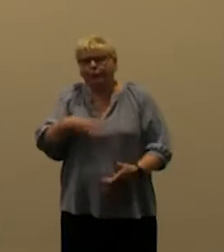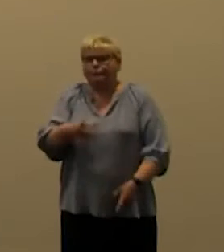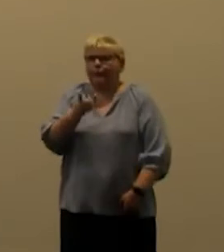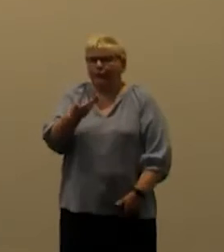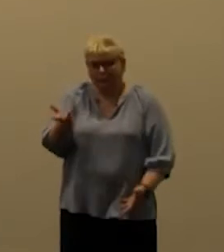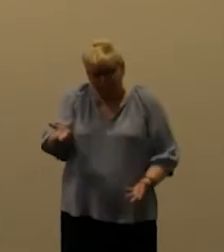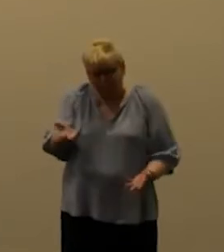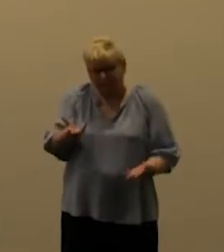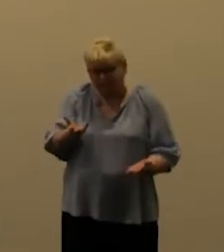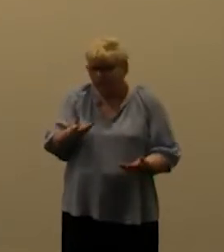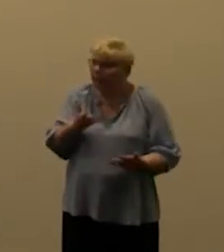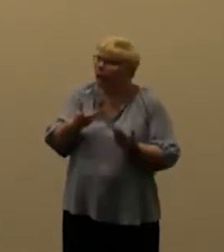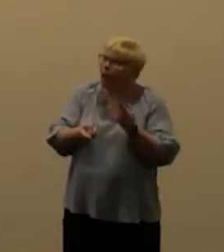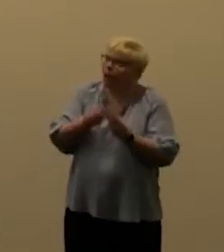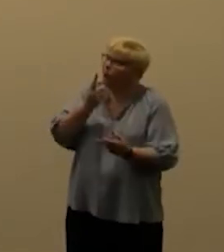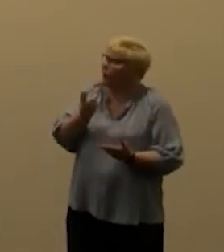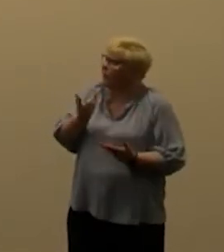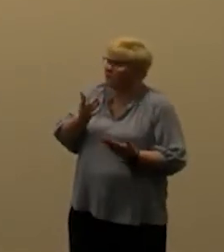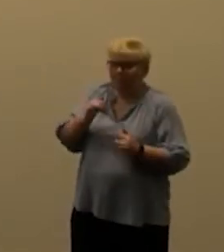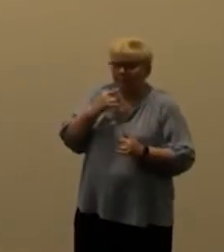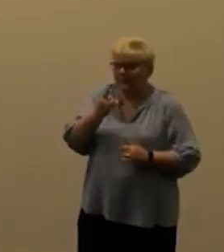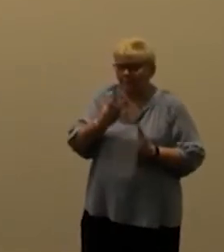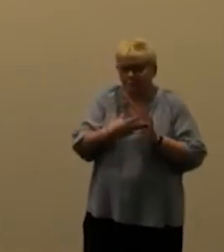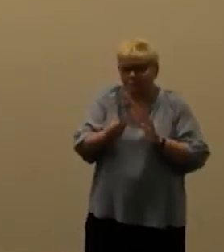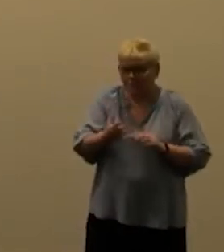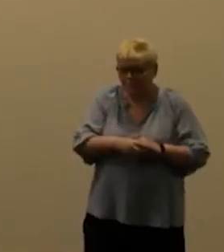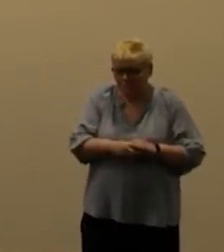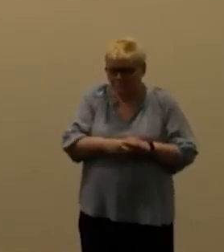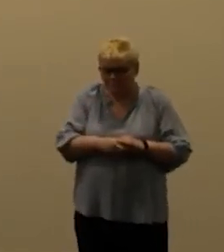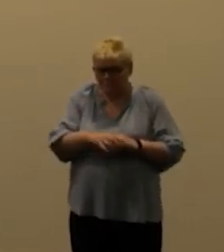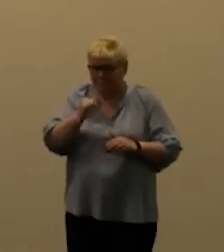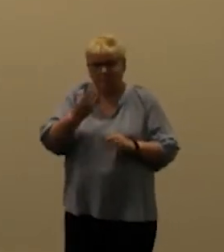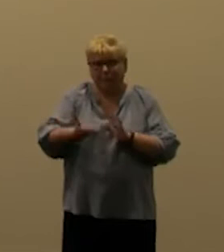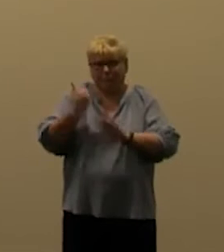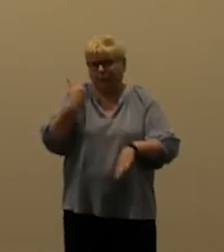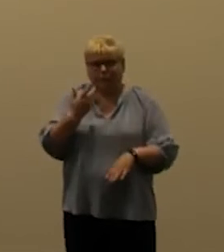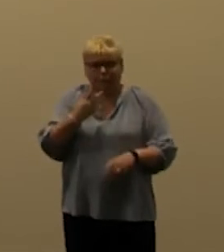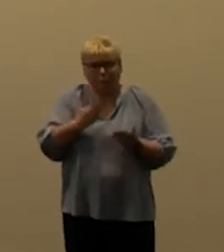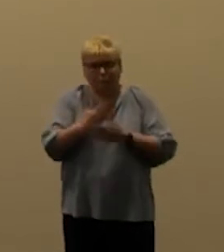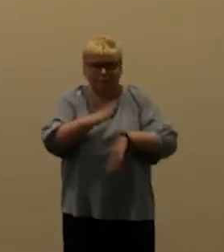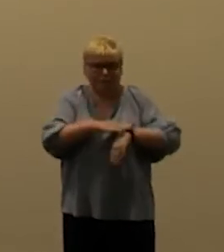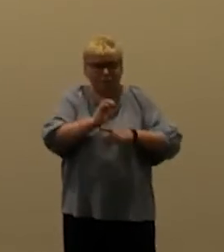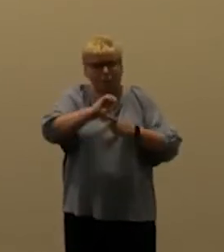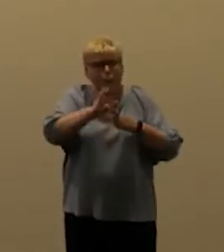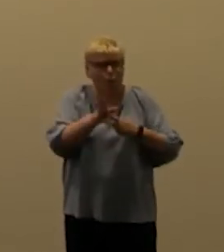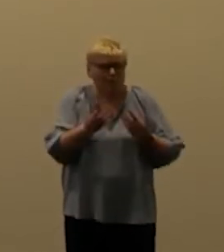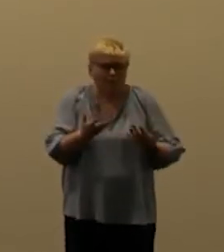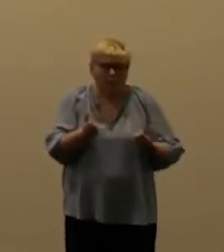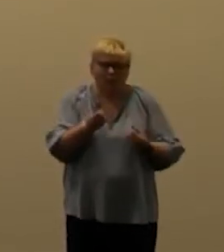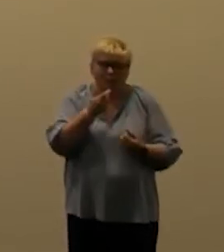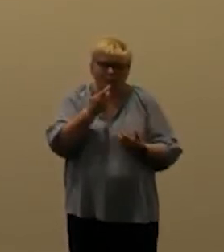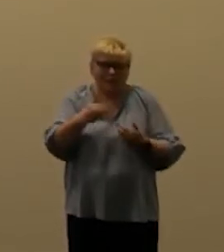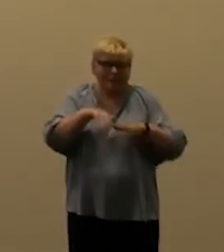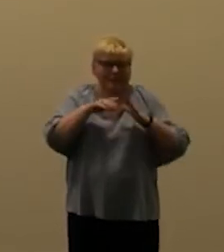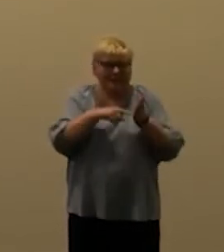powerful. I think another one is, say you have, maybe back in COVID times, we had, a lot of people that need to stand up